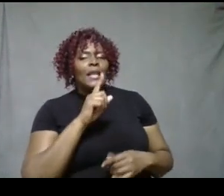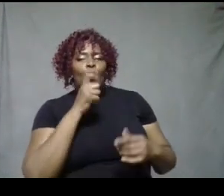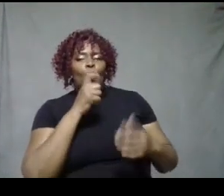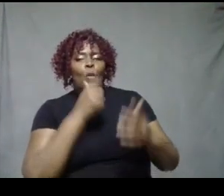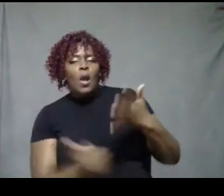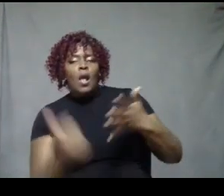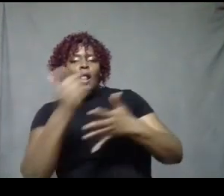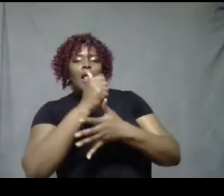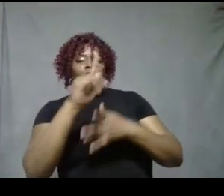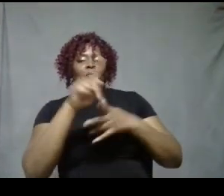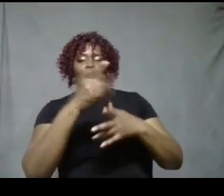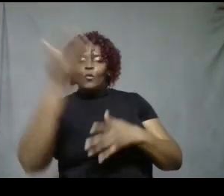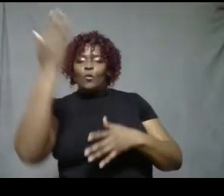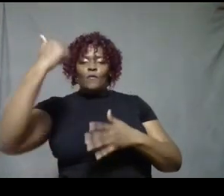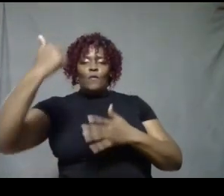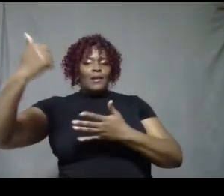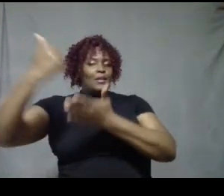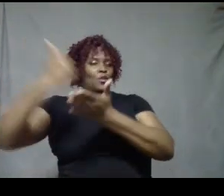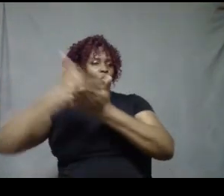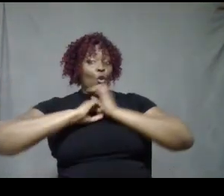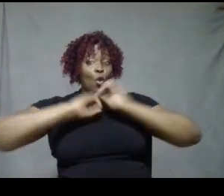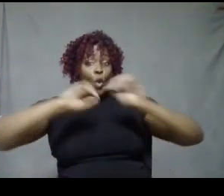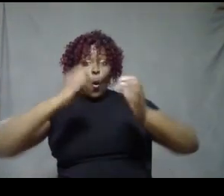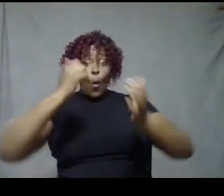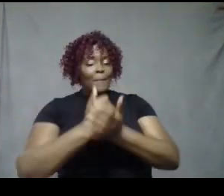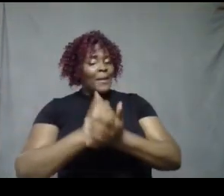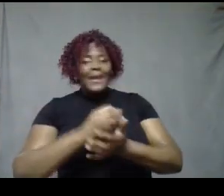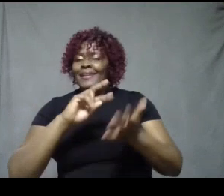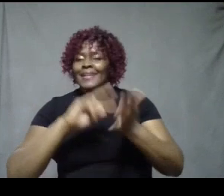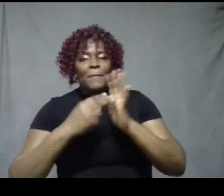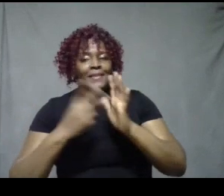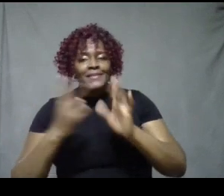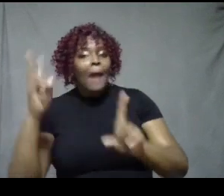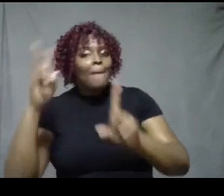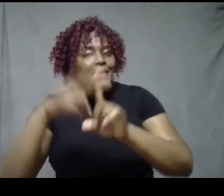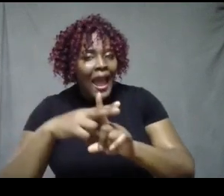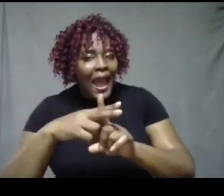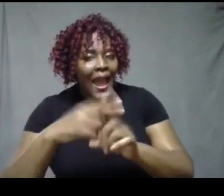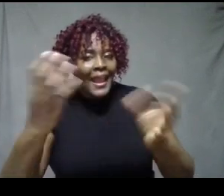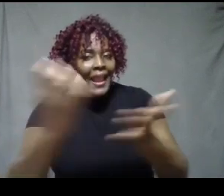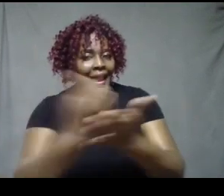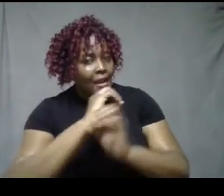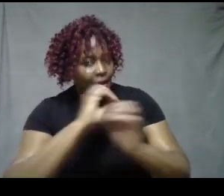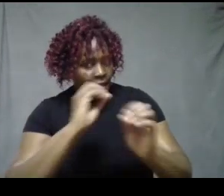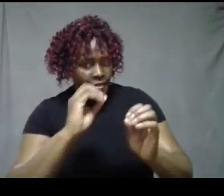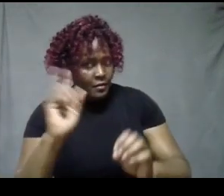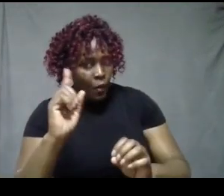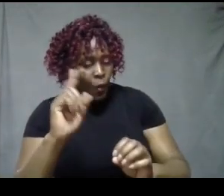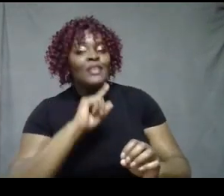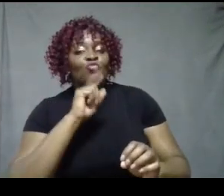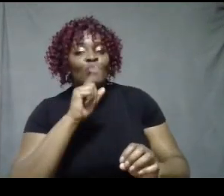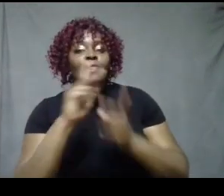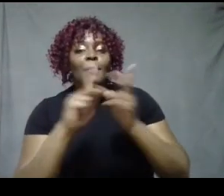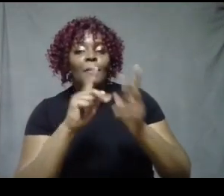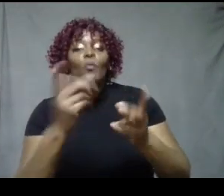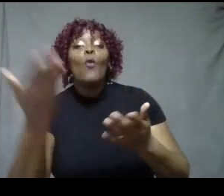assistance, not that, that they applied and didn't receive any, those who actually received funding that was COVID